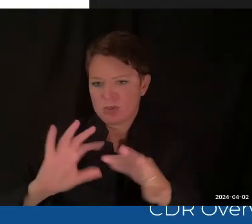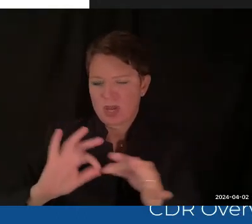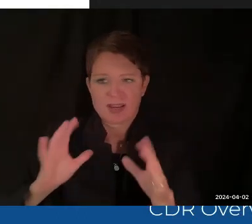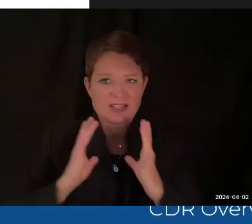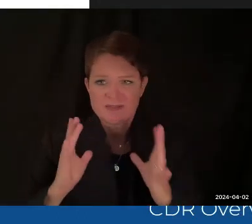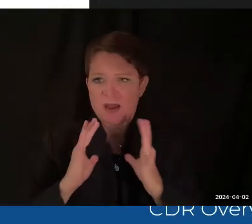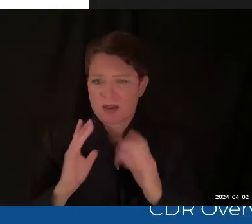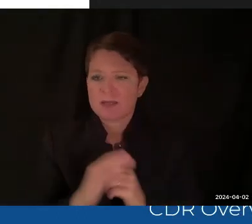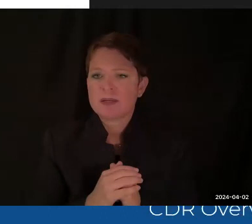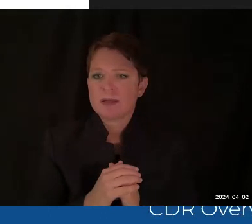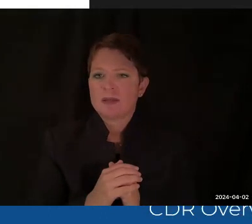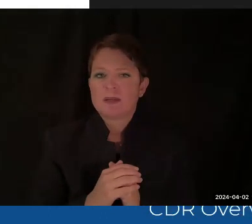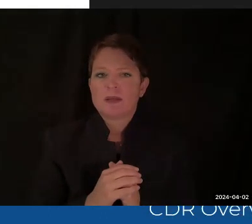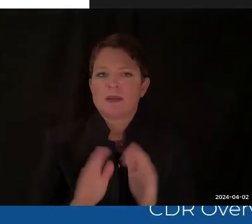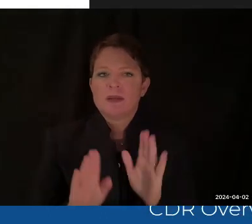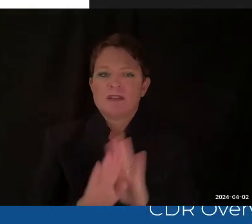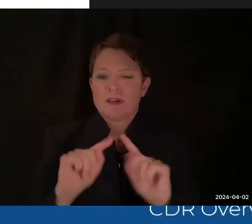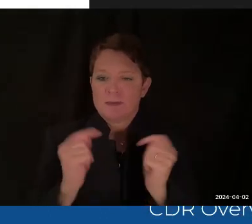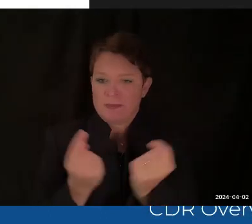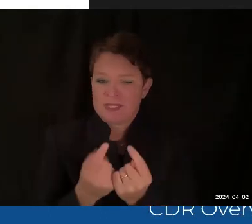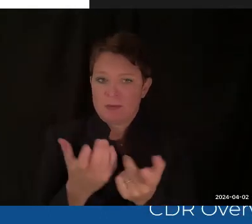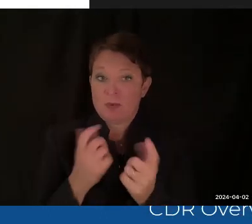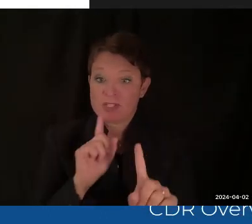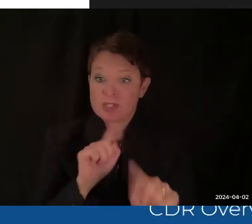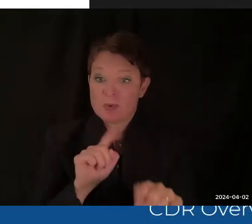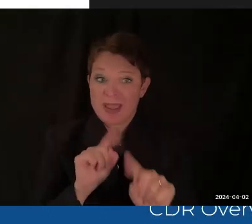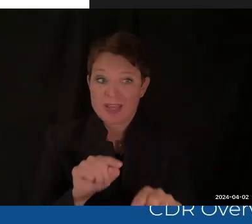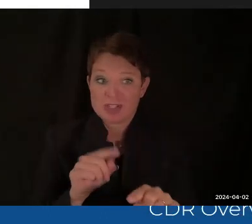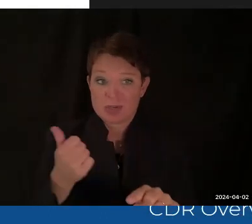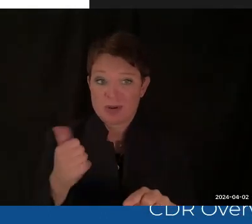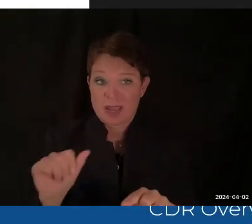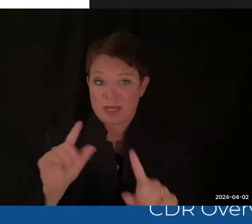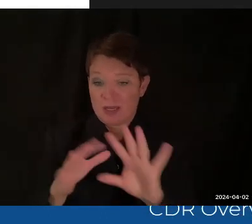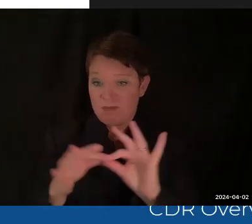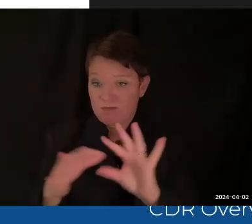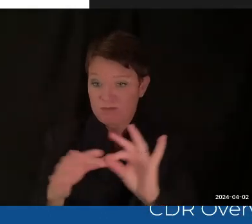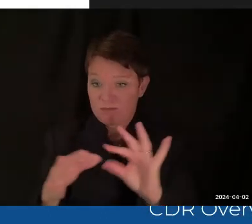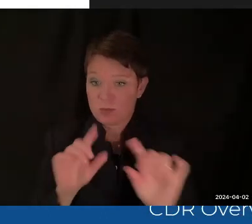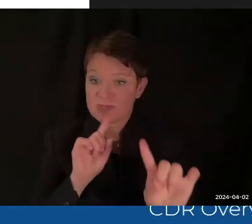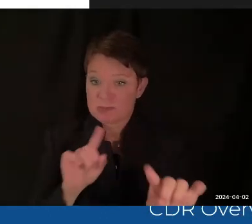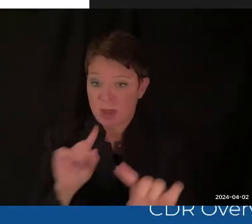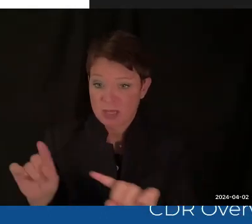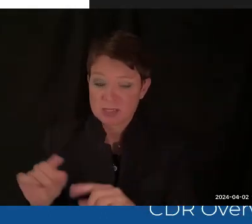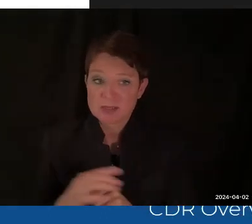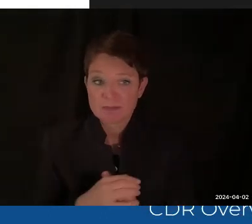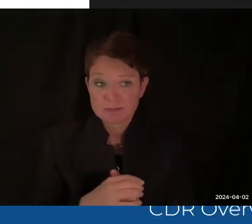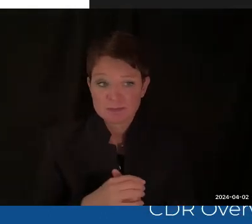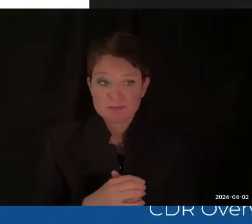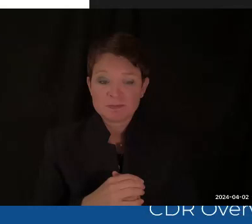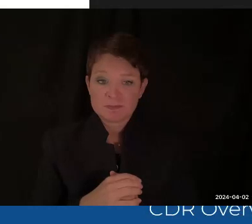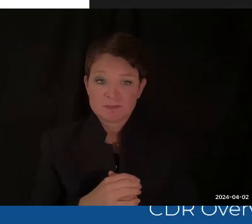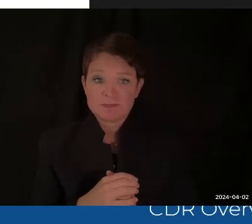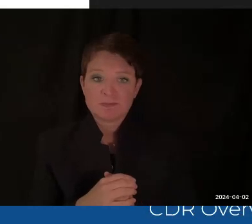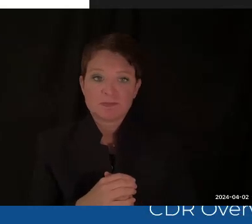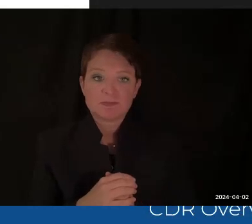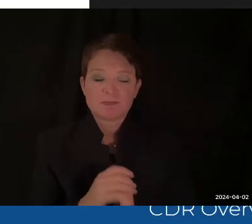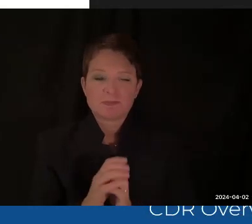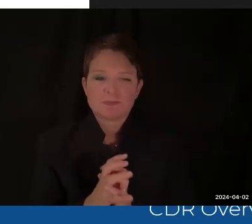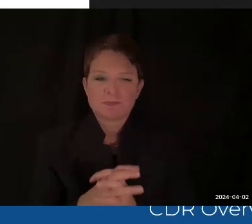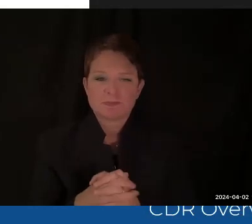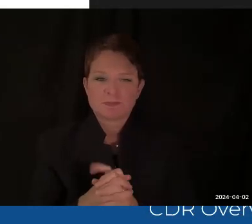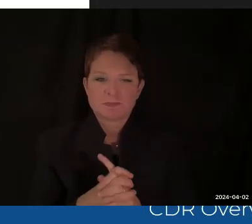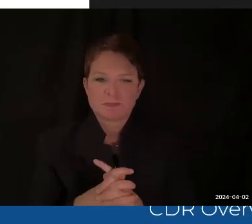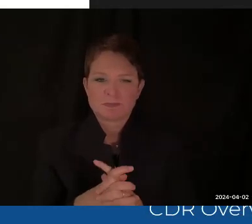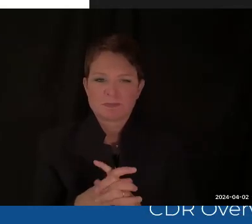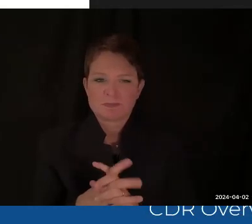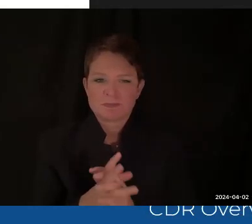If the development team would like to answer or respond to the comments, and